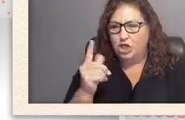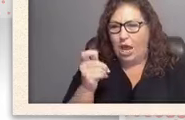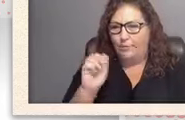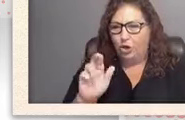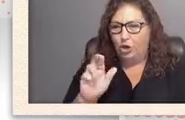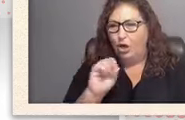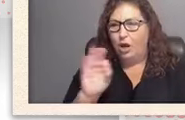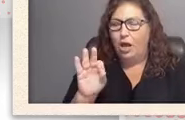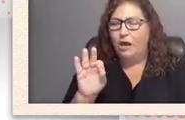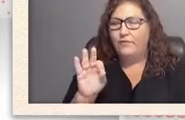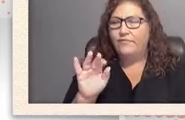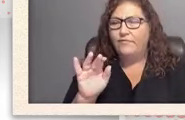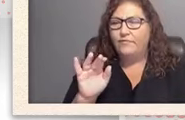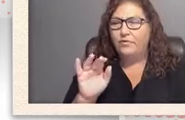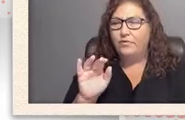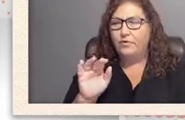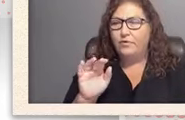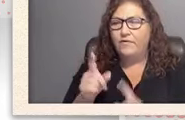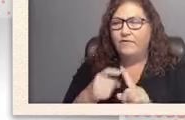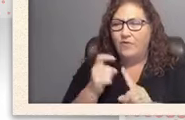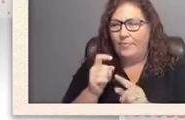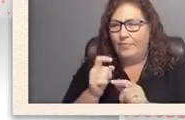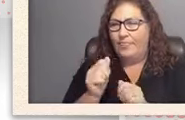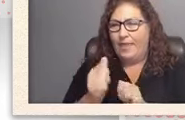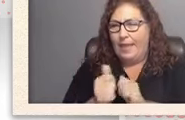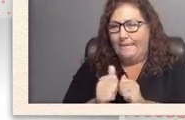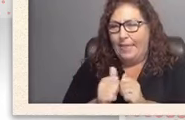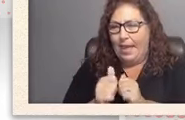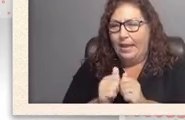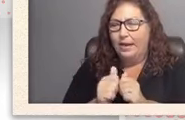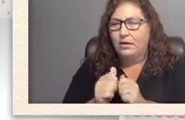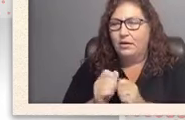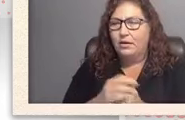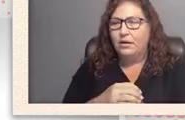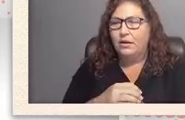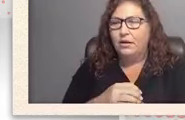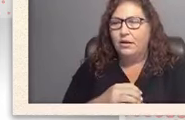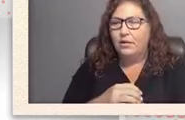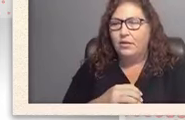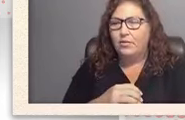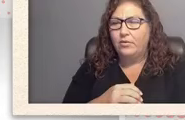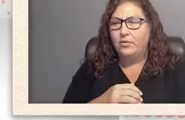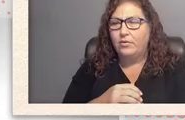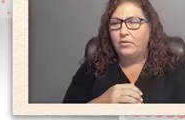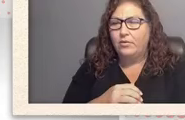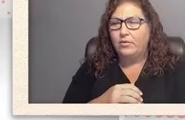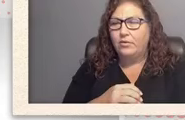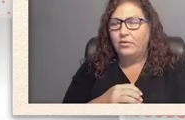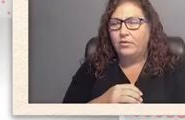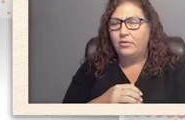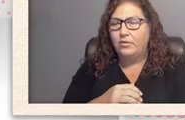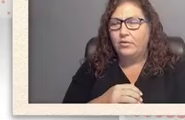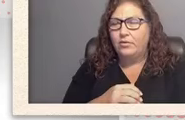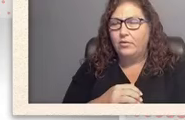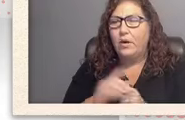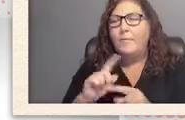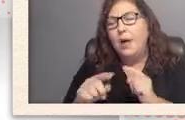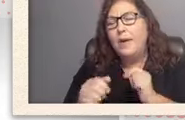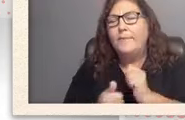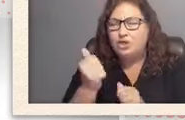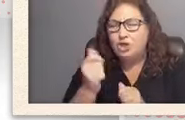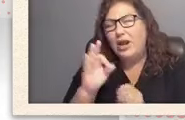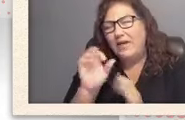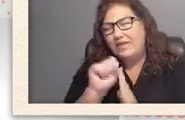Rev Up campaign. Not all states have a chapter, but a majority of states